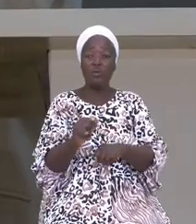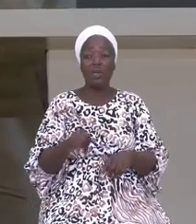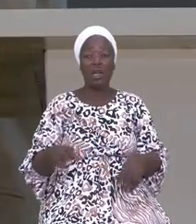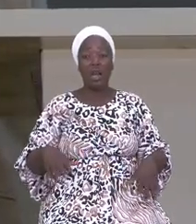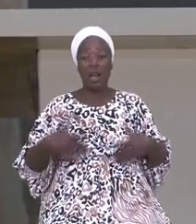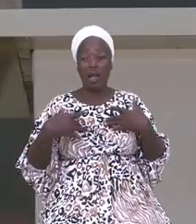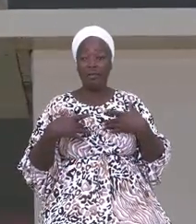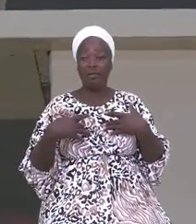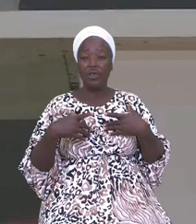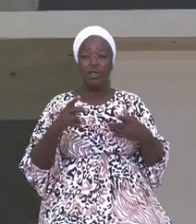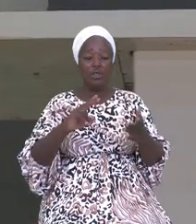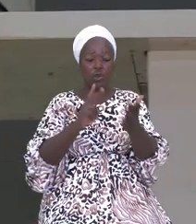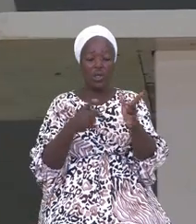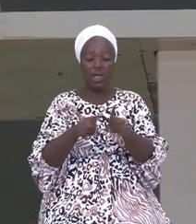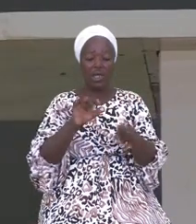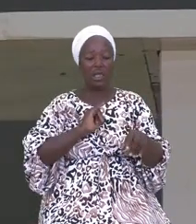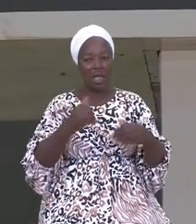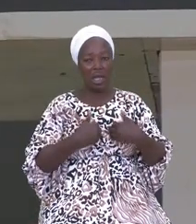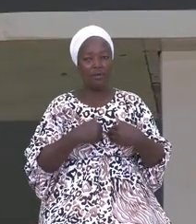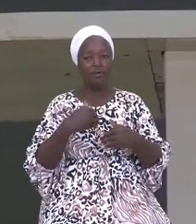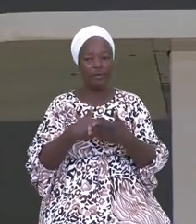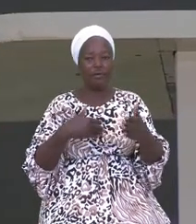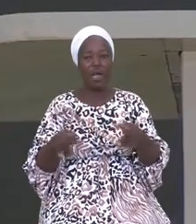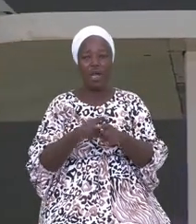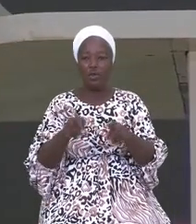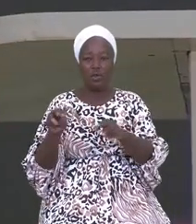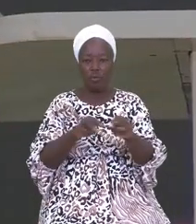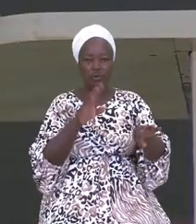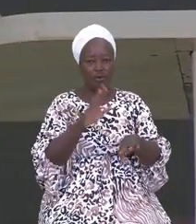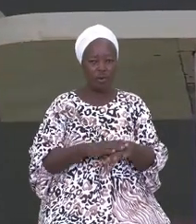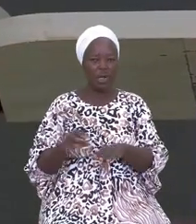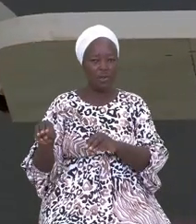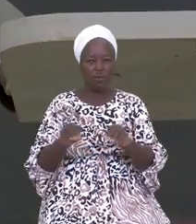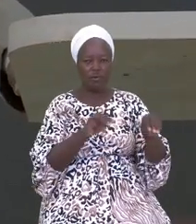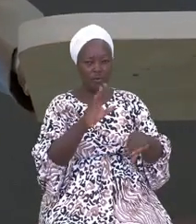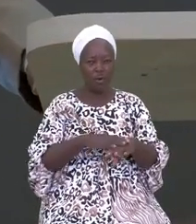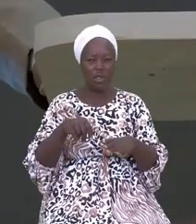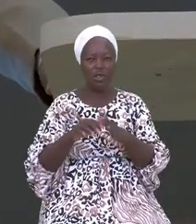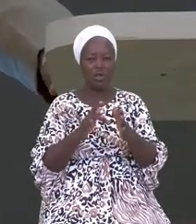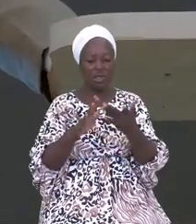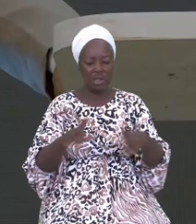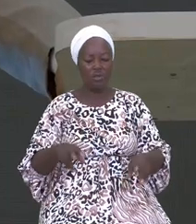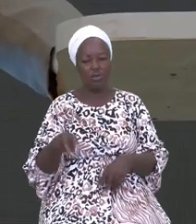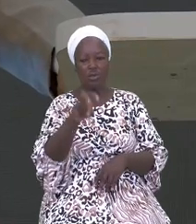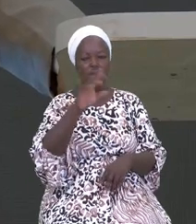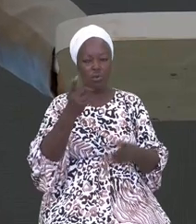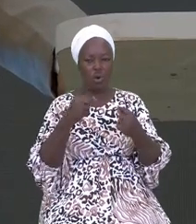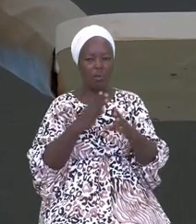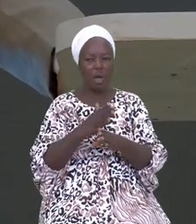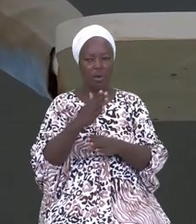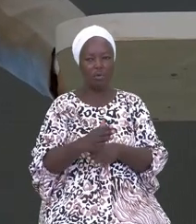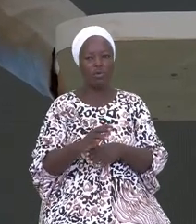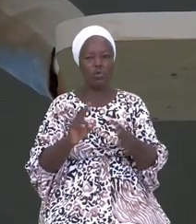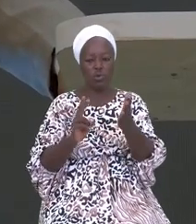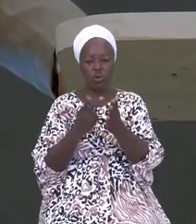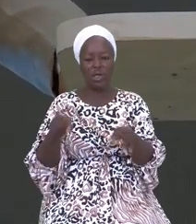had before. As you move on in your Christian ministerial journey, professional journey, you'll come across twice